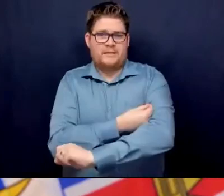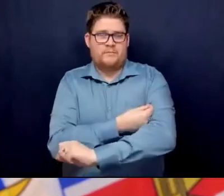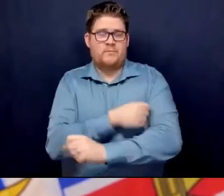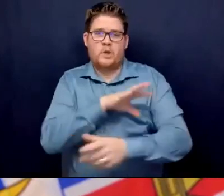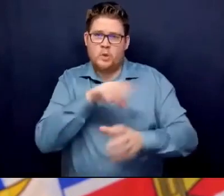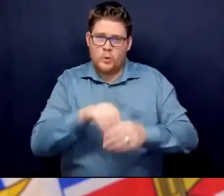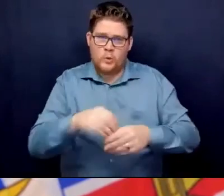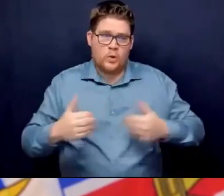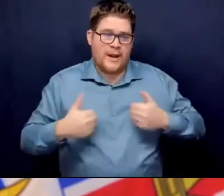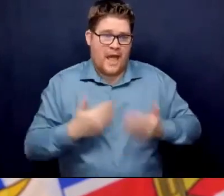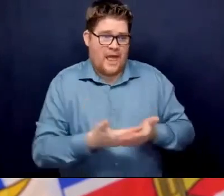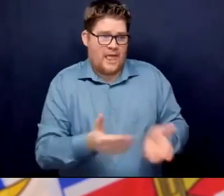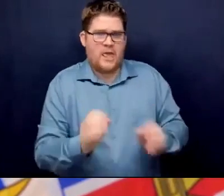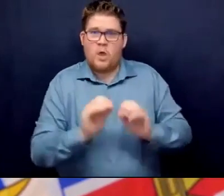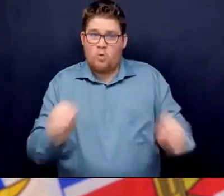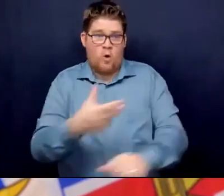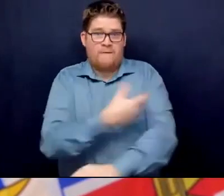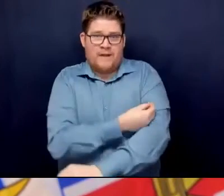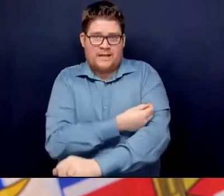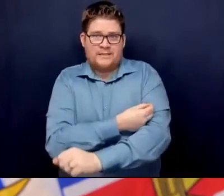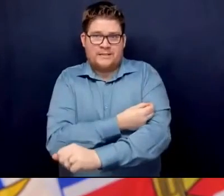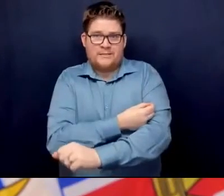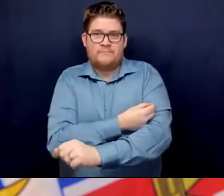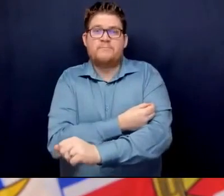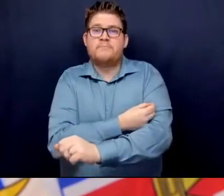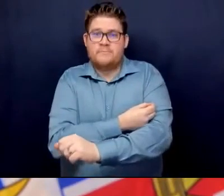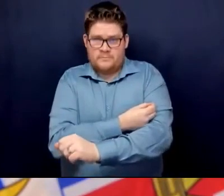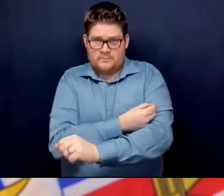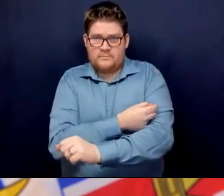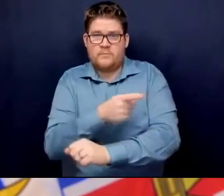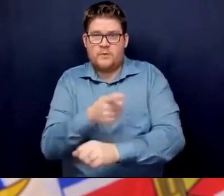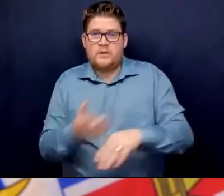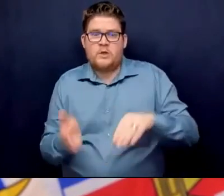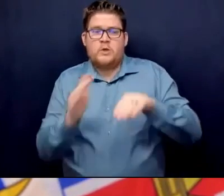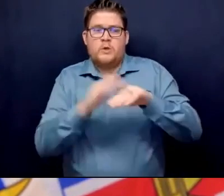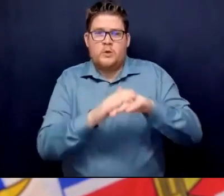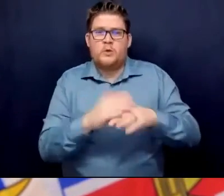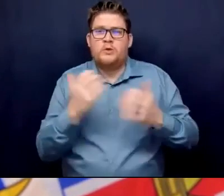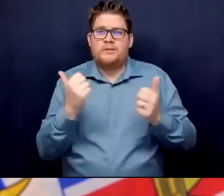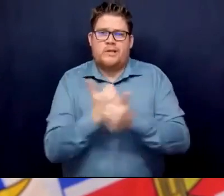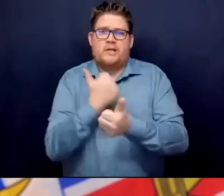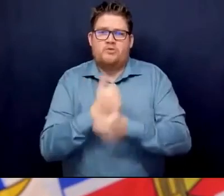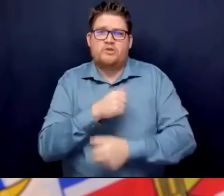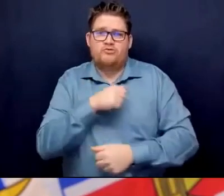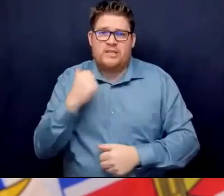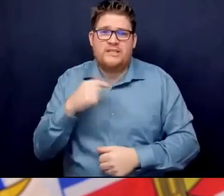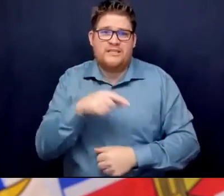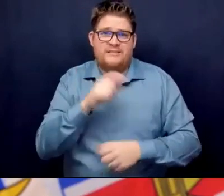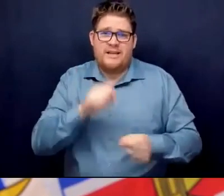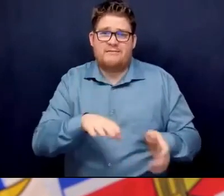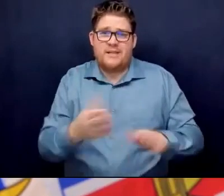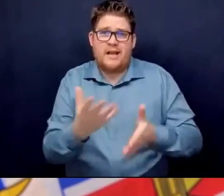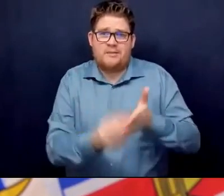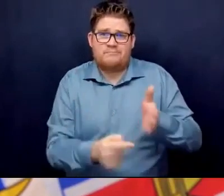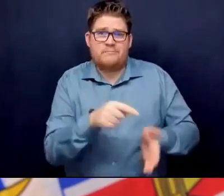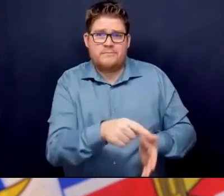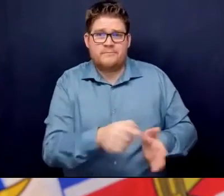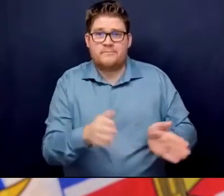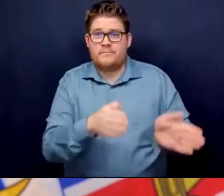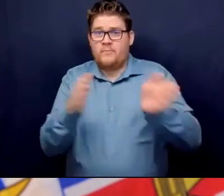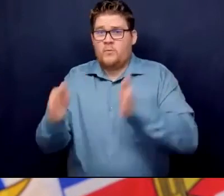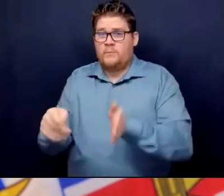ages, very clearly have an increased risk. But the second group of people that we're also seeing are people